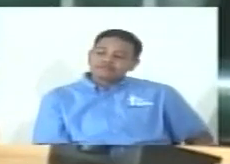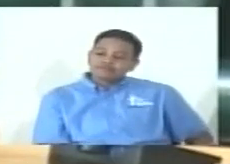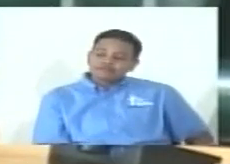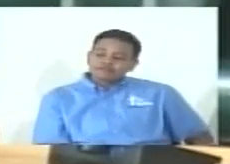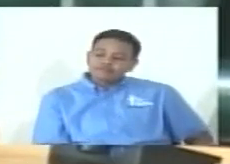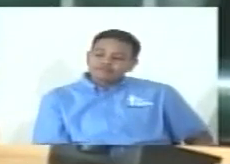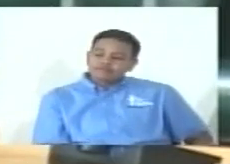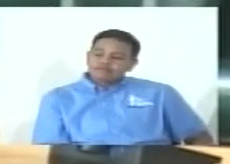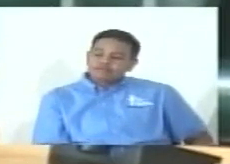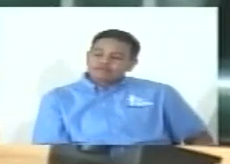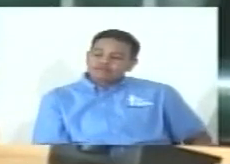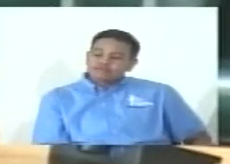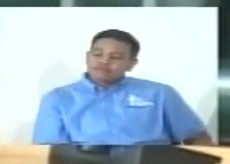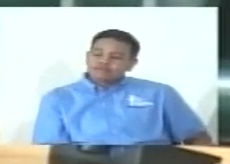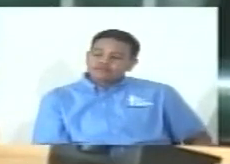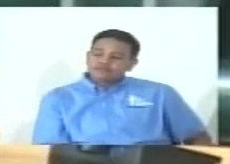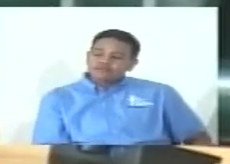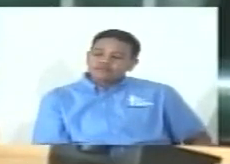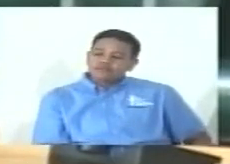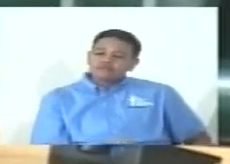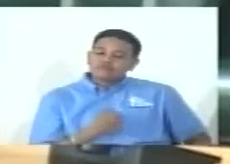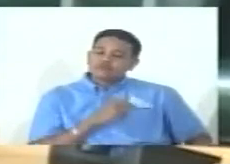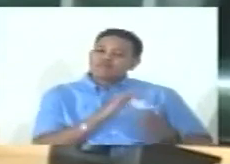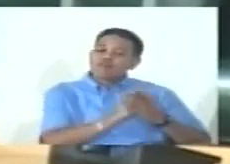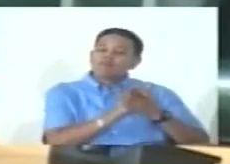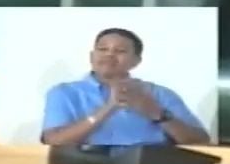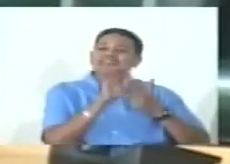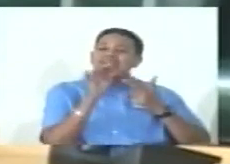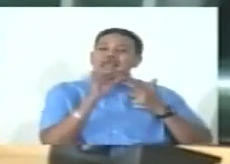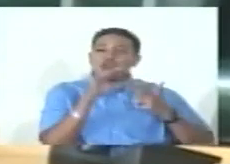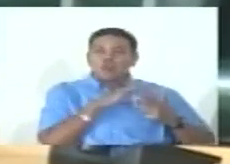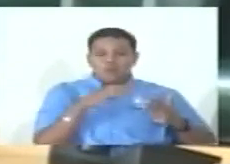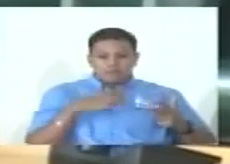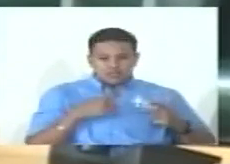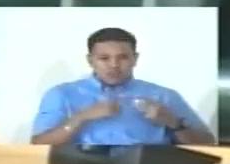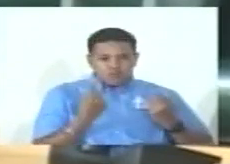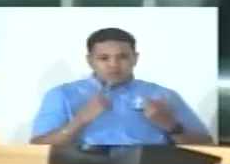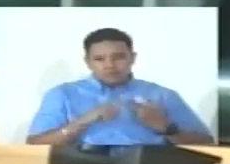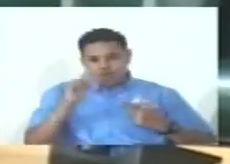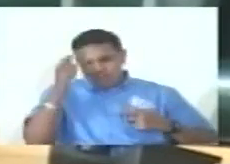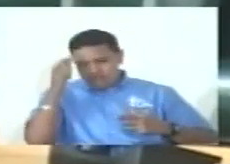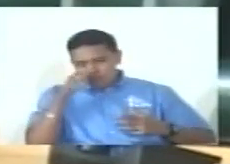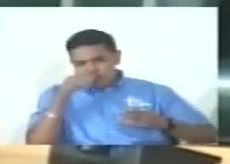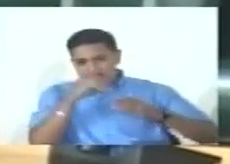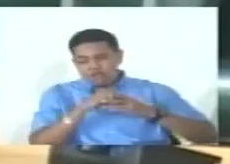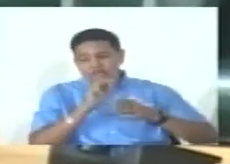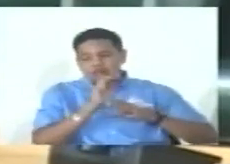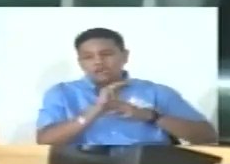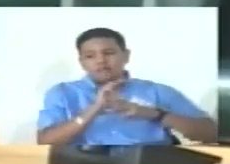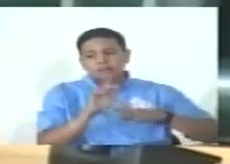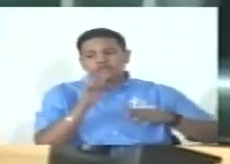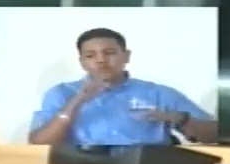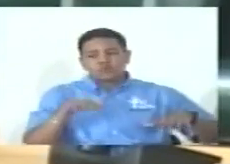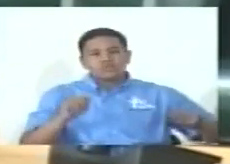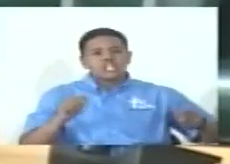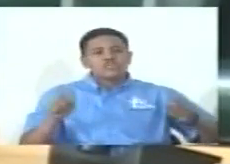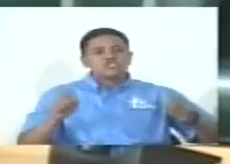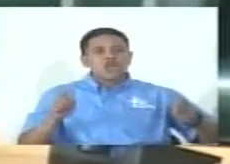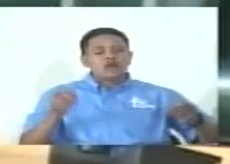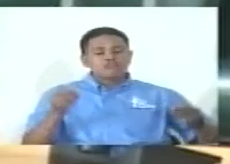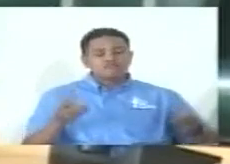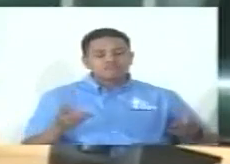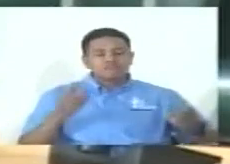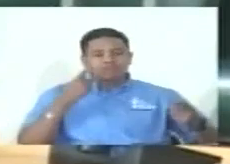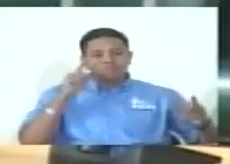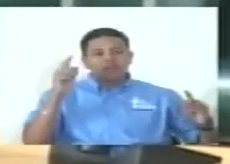And I want to commend the Joint Select Committee and the minister who took charge of it to have brought it to